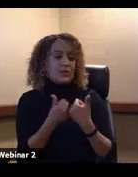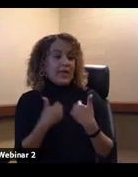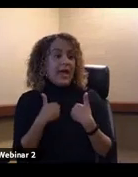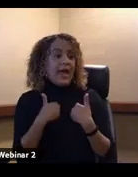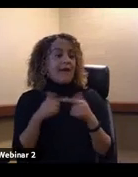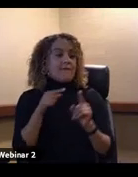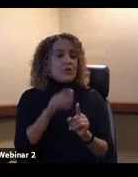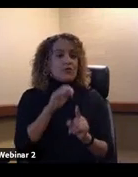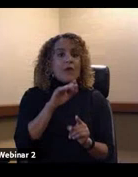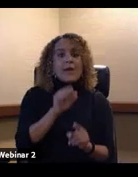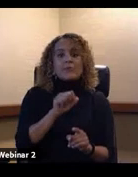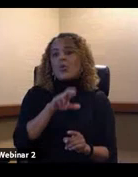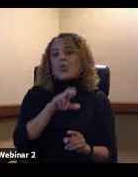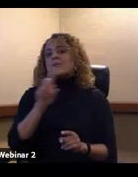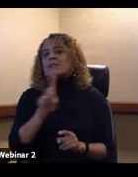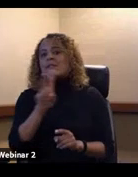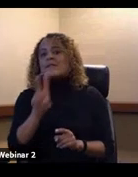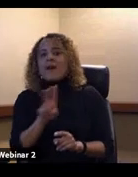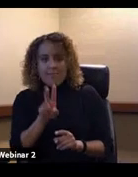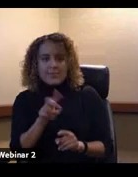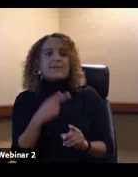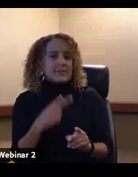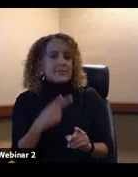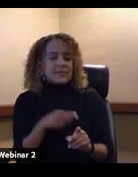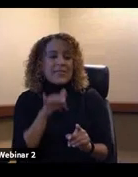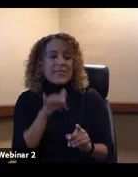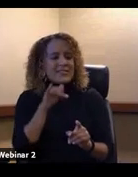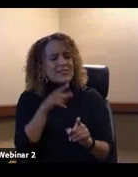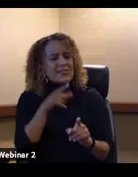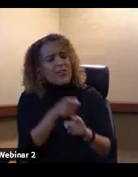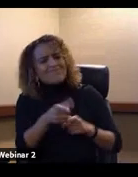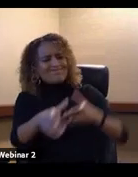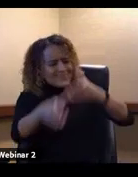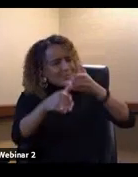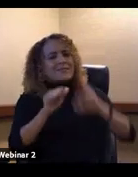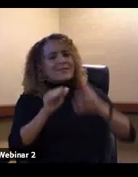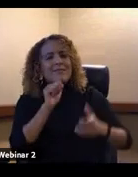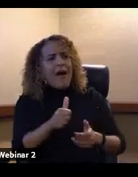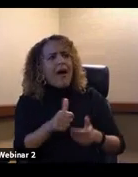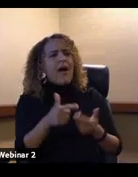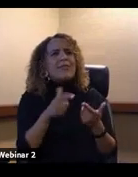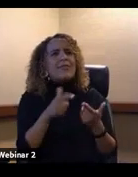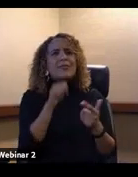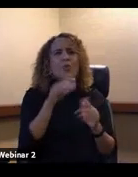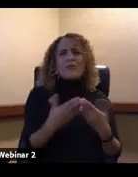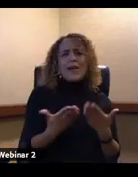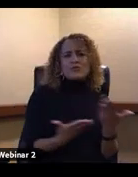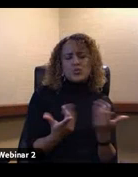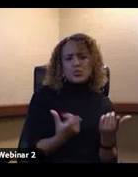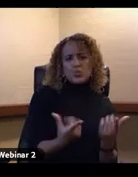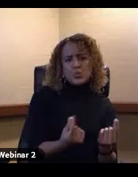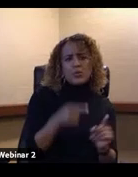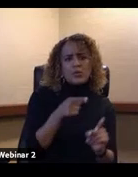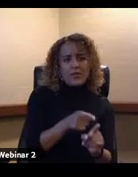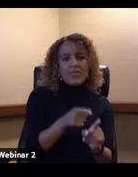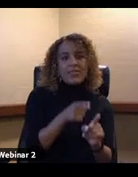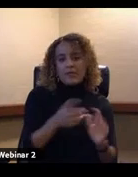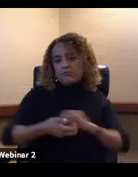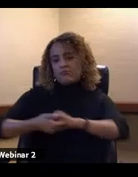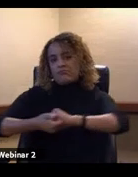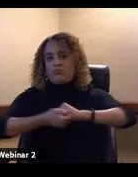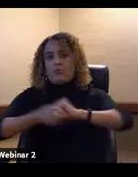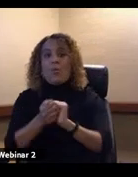has clients they know are victims of sexual assault or domestic violence, but this is not their expertise and they don't provide these services. They partner